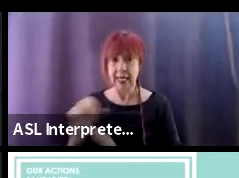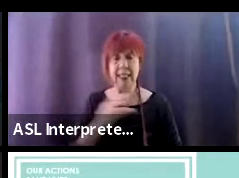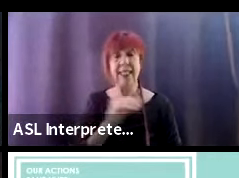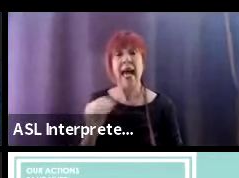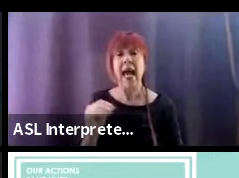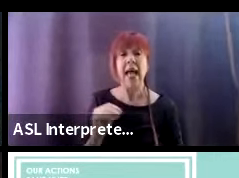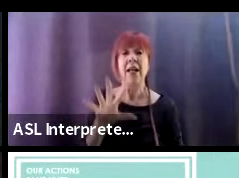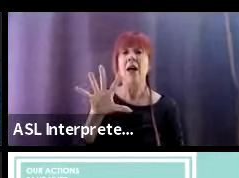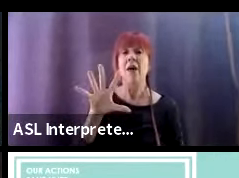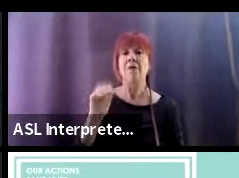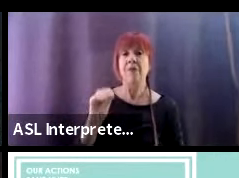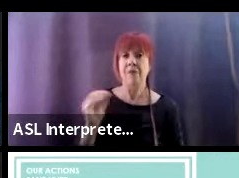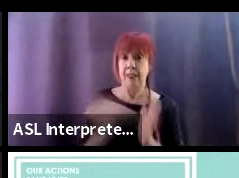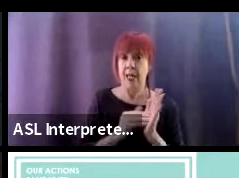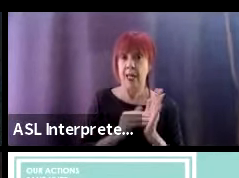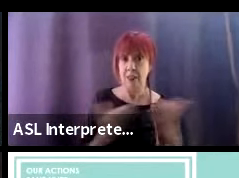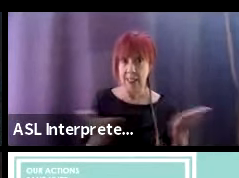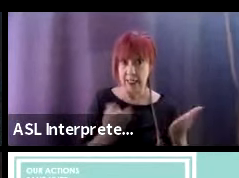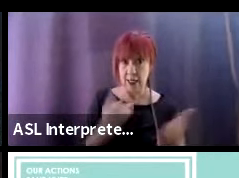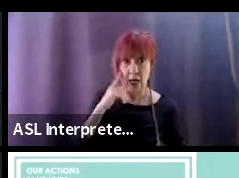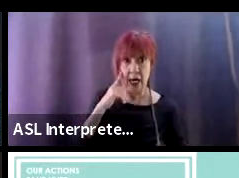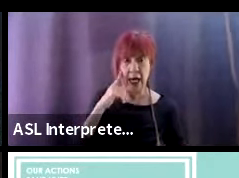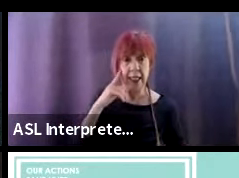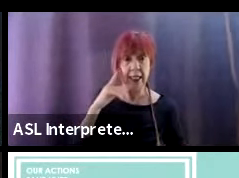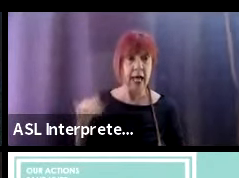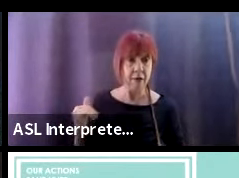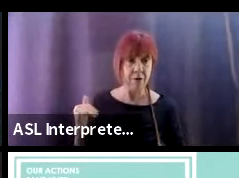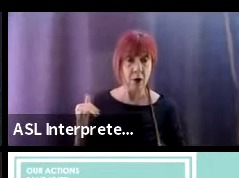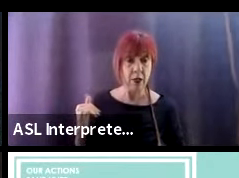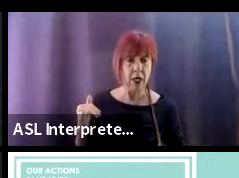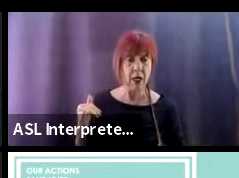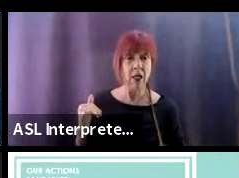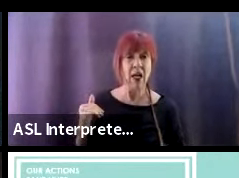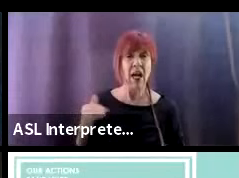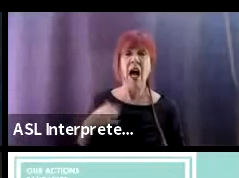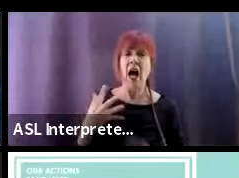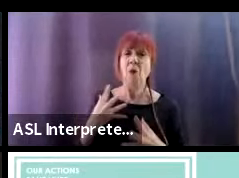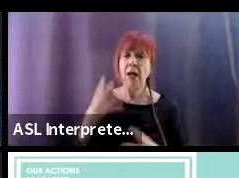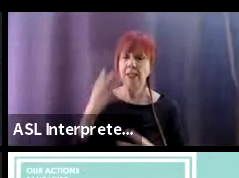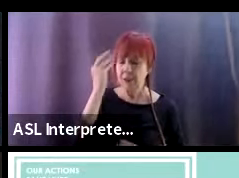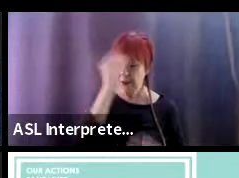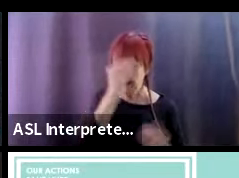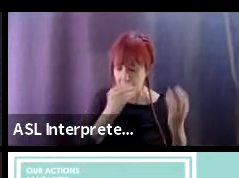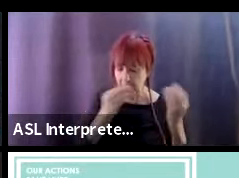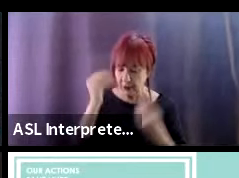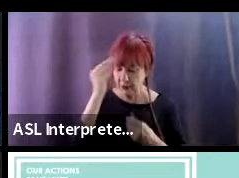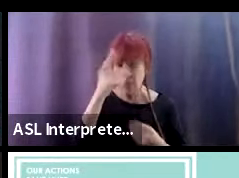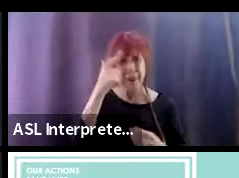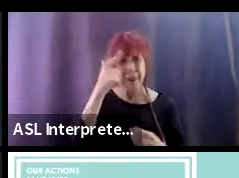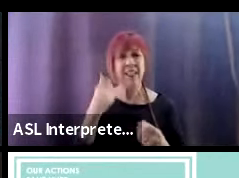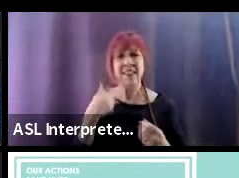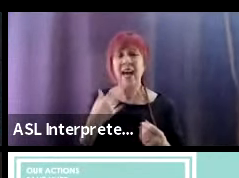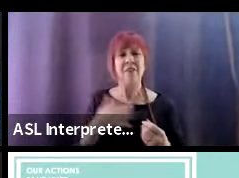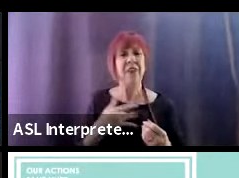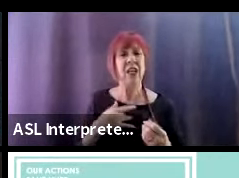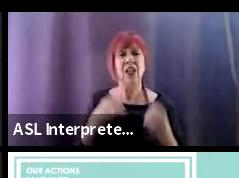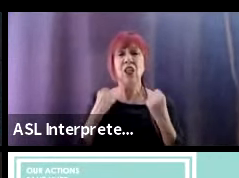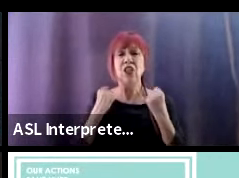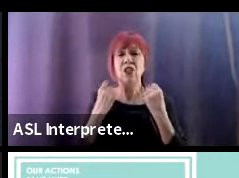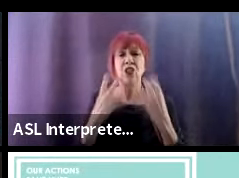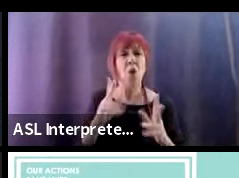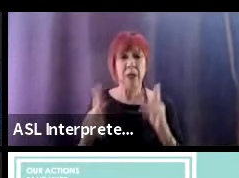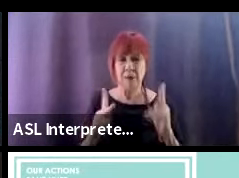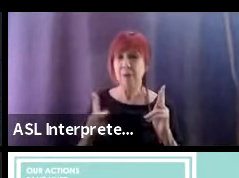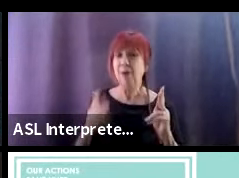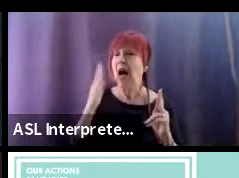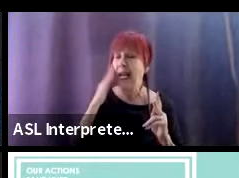California. And I just want to reflect because I feel like so many people that I know that I have